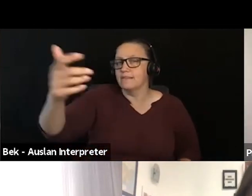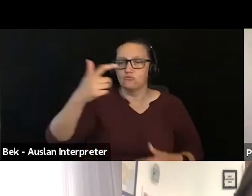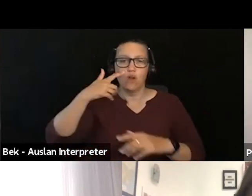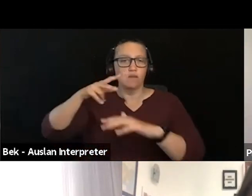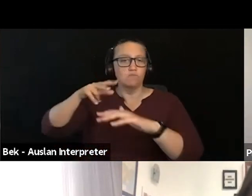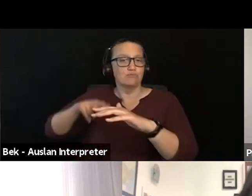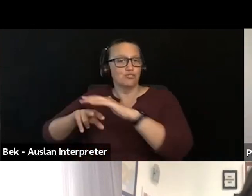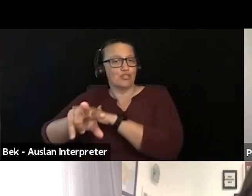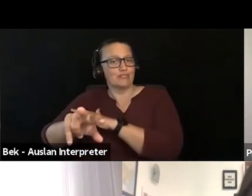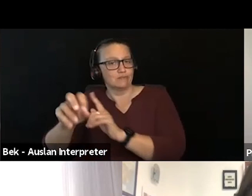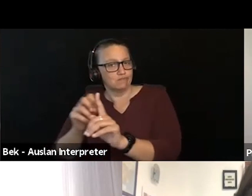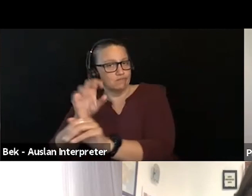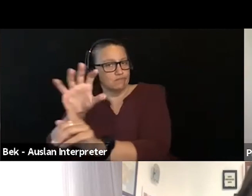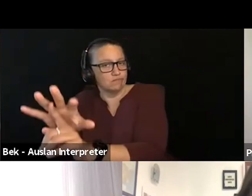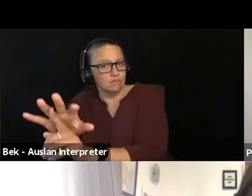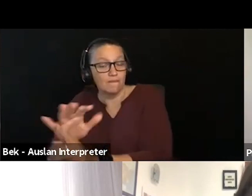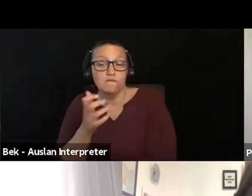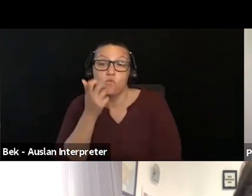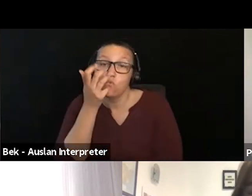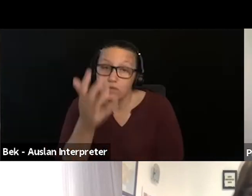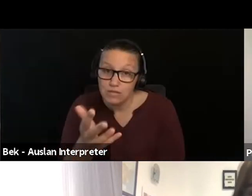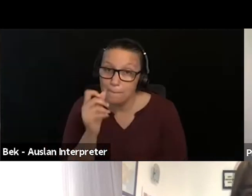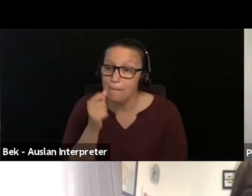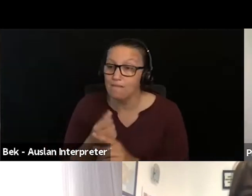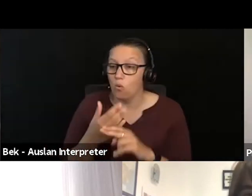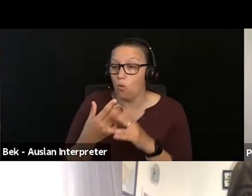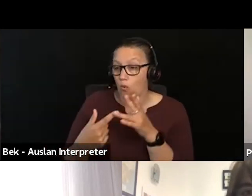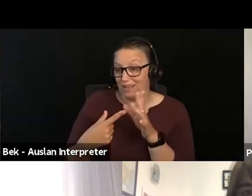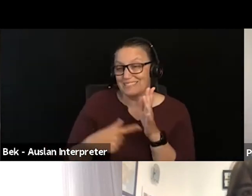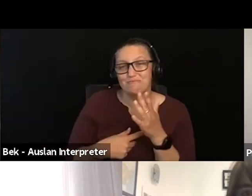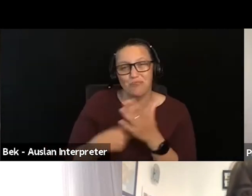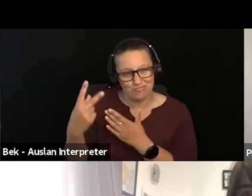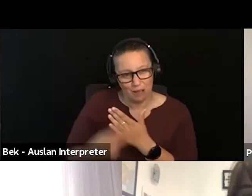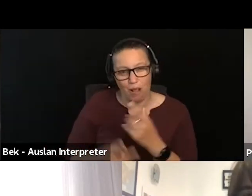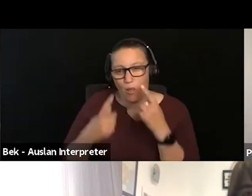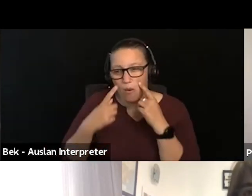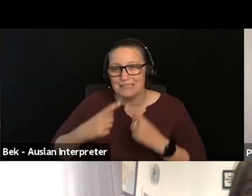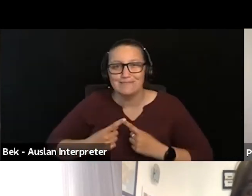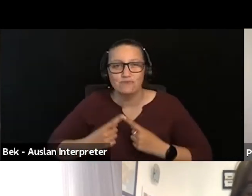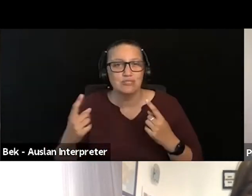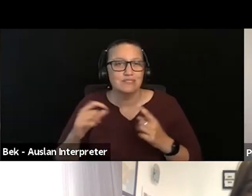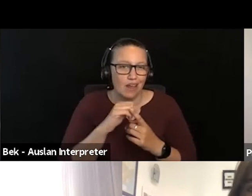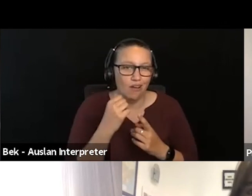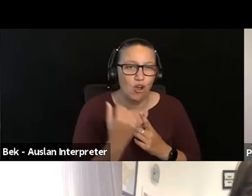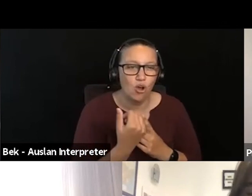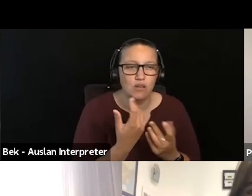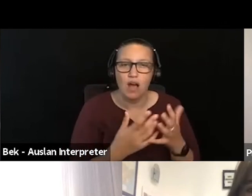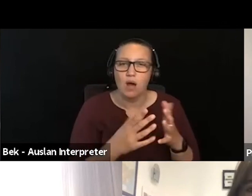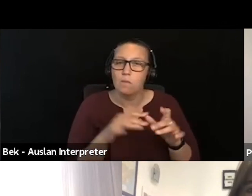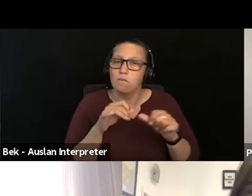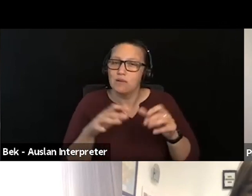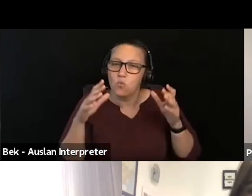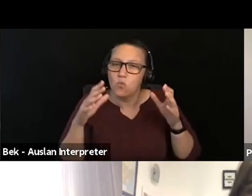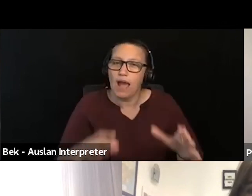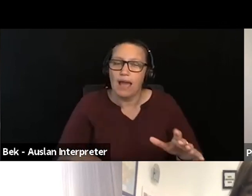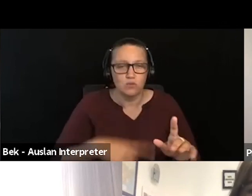the potential impact of the OAT program in the future, looking at different scenarios in order to identify how best to optimize